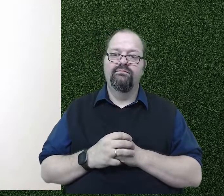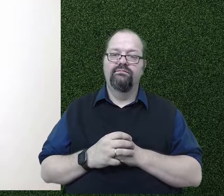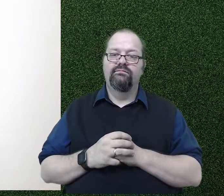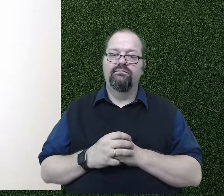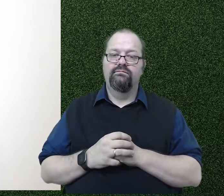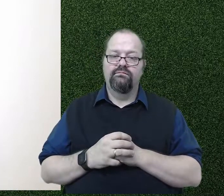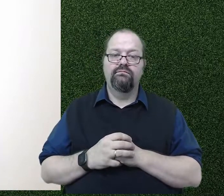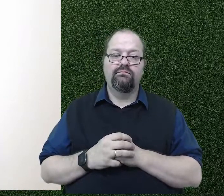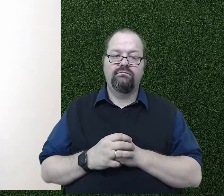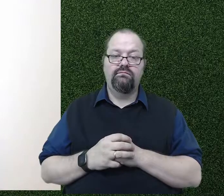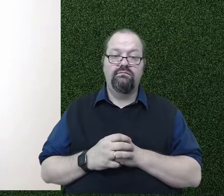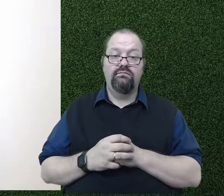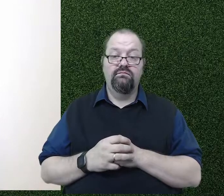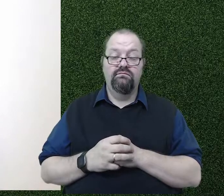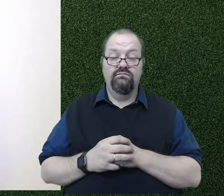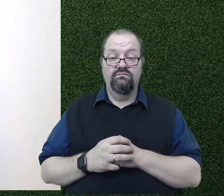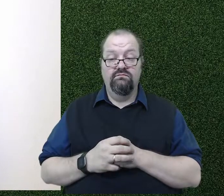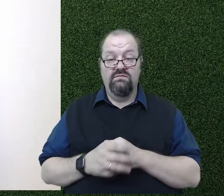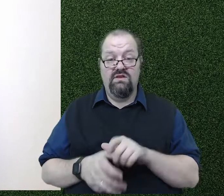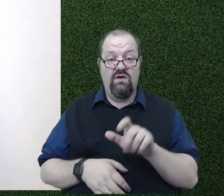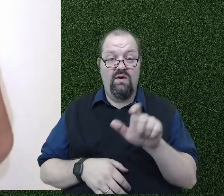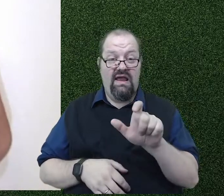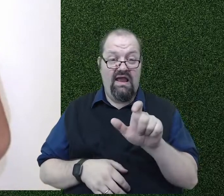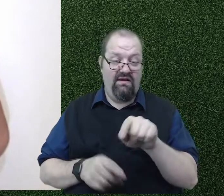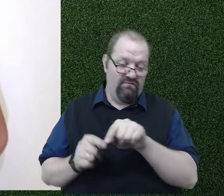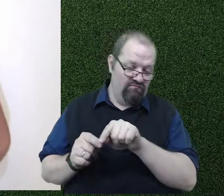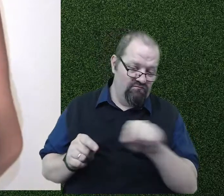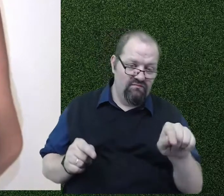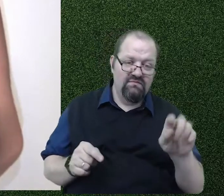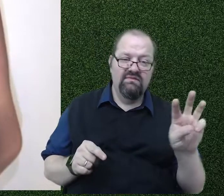I'm going to go 6 units in the x direction,